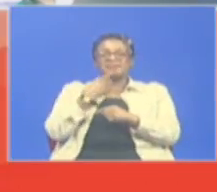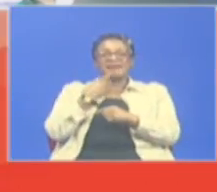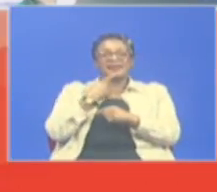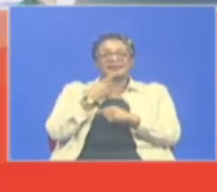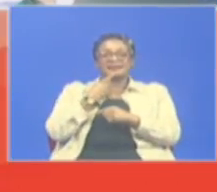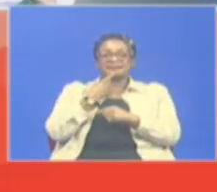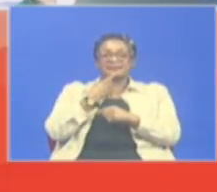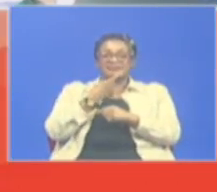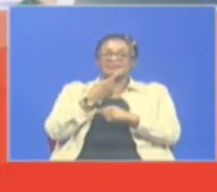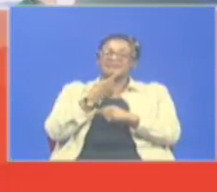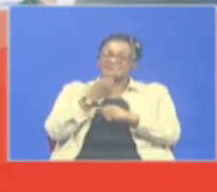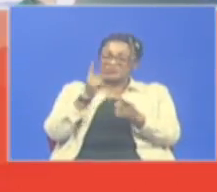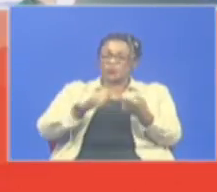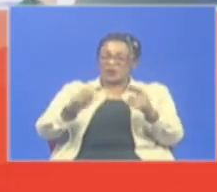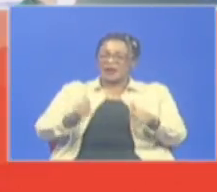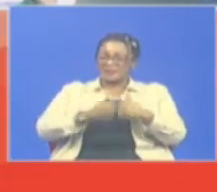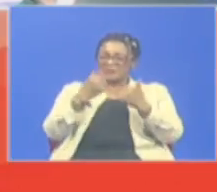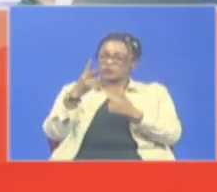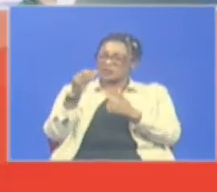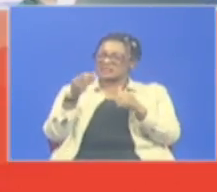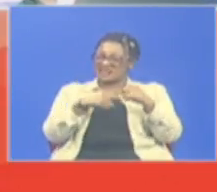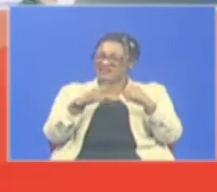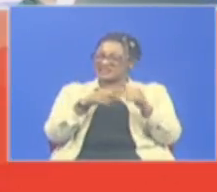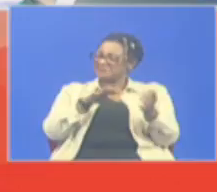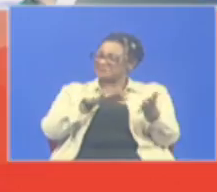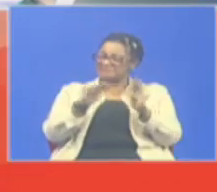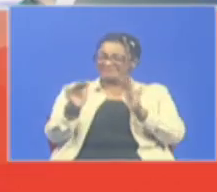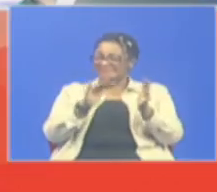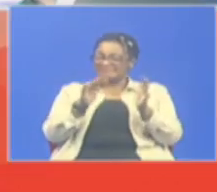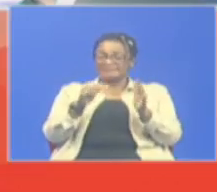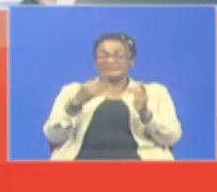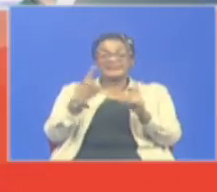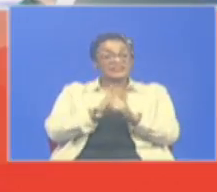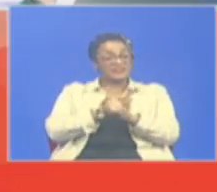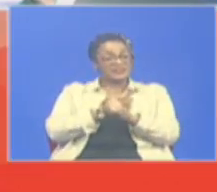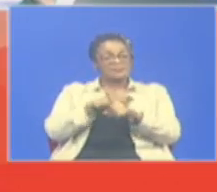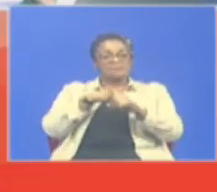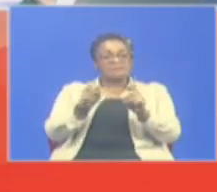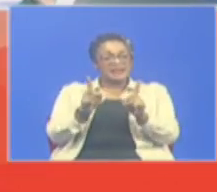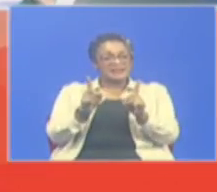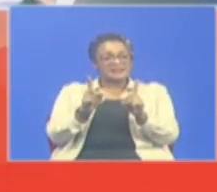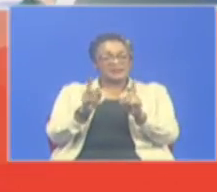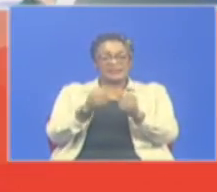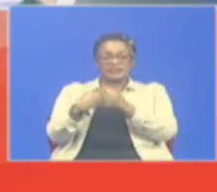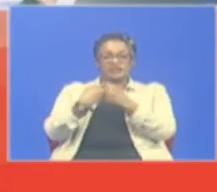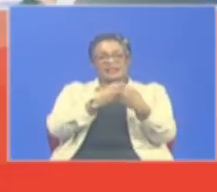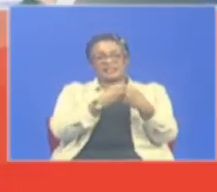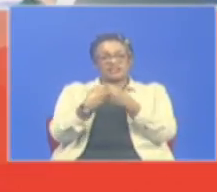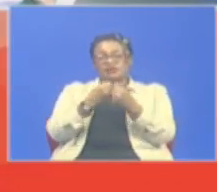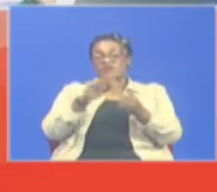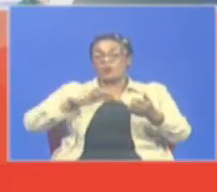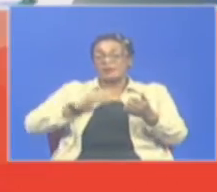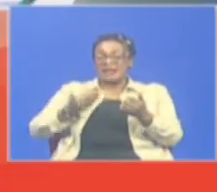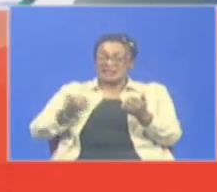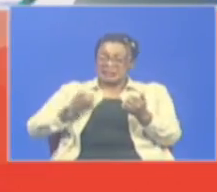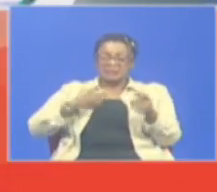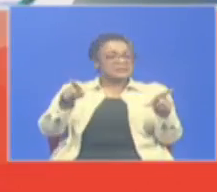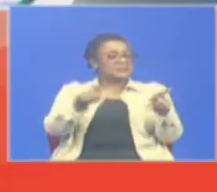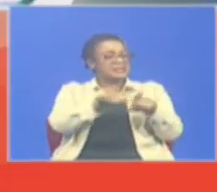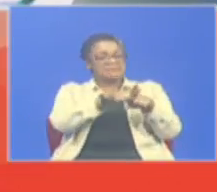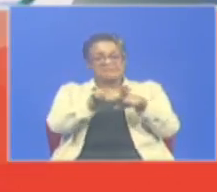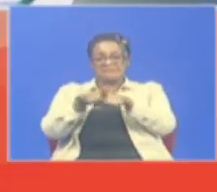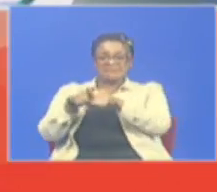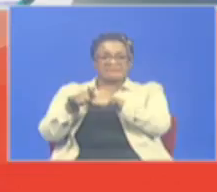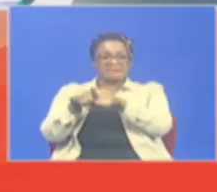vu of what really happened in 2007? Of course, the dynamics are different, but the challenges of women and girls are the same. Jacqueline?